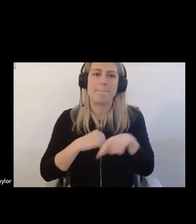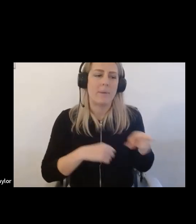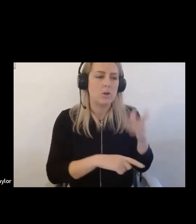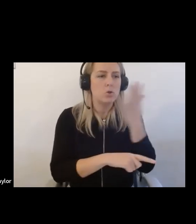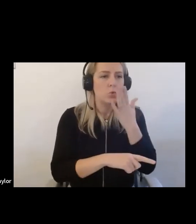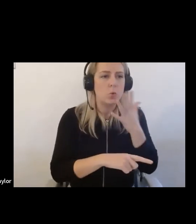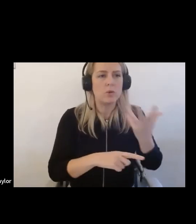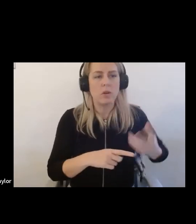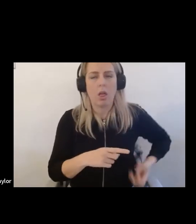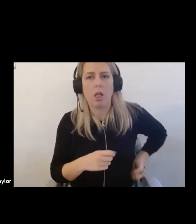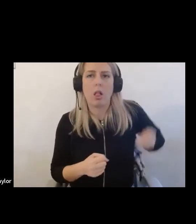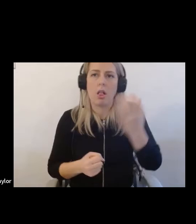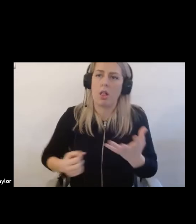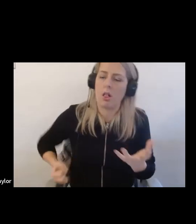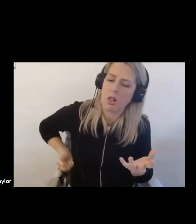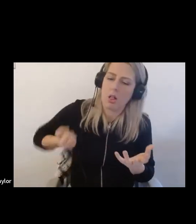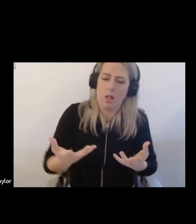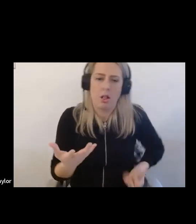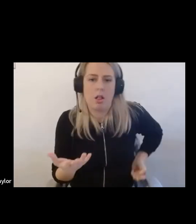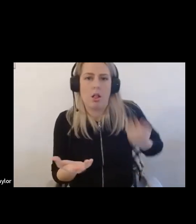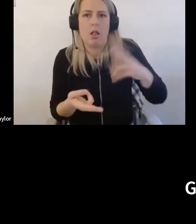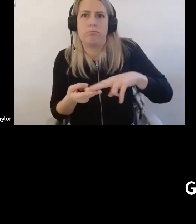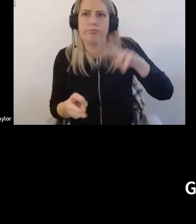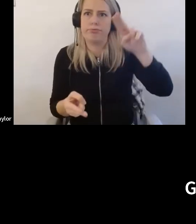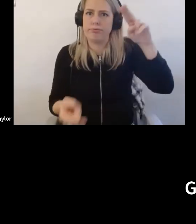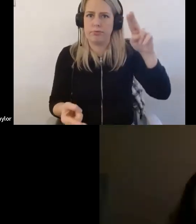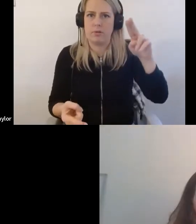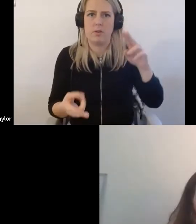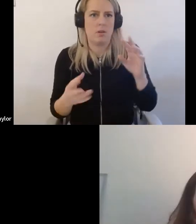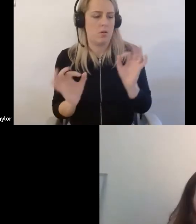will be effective for them. Thank you very much.